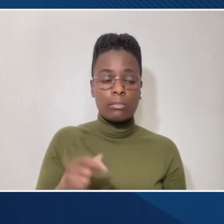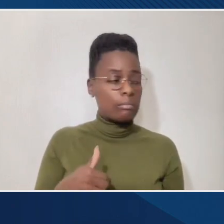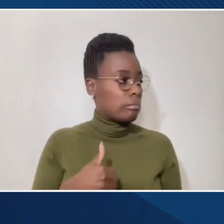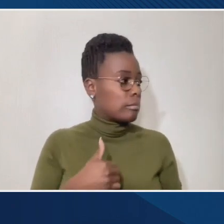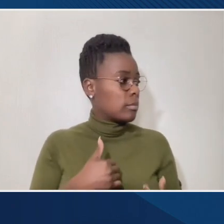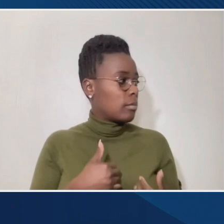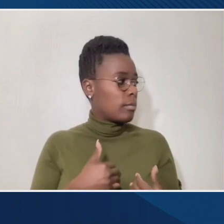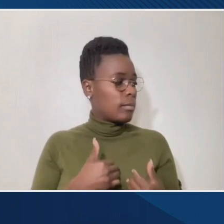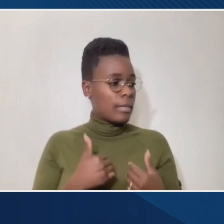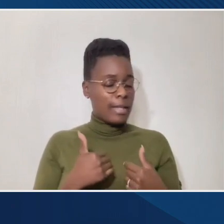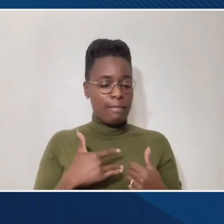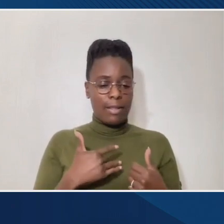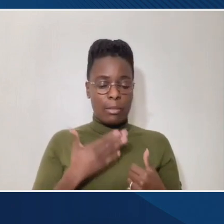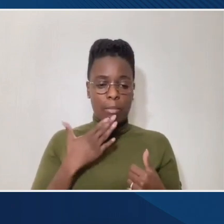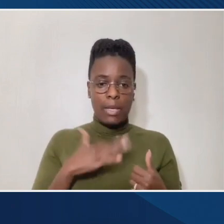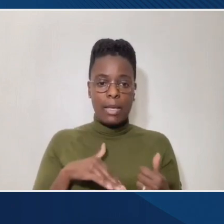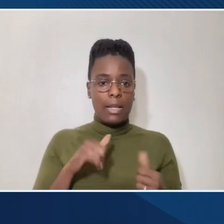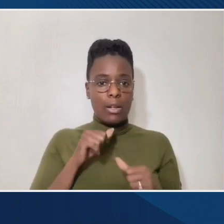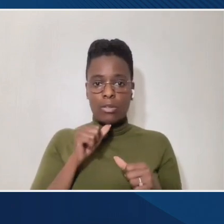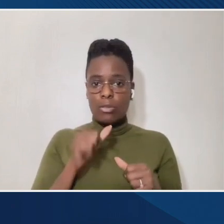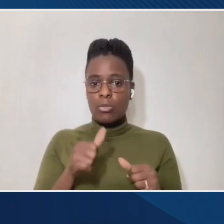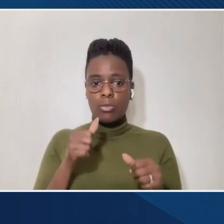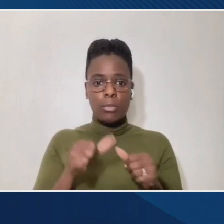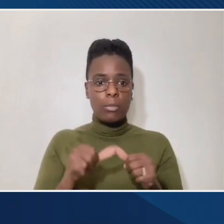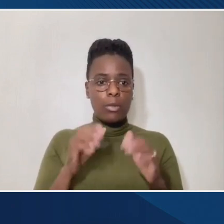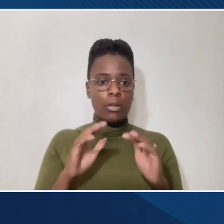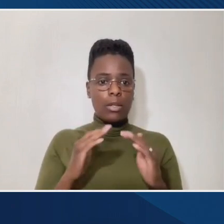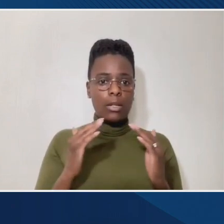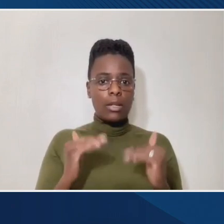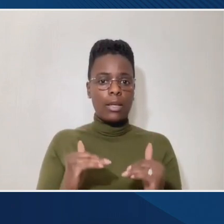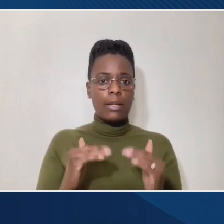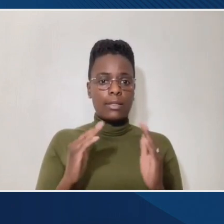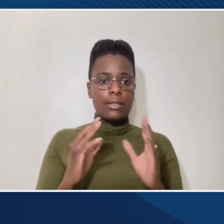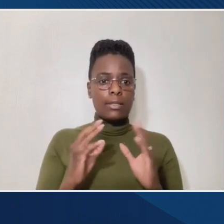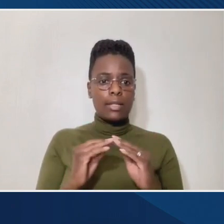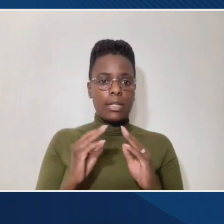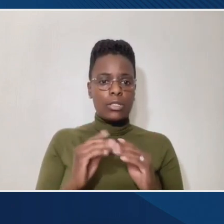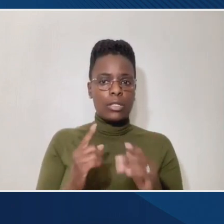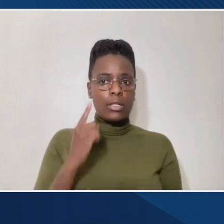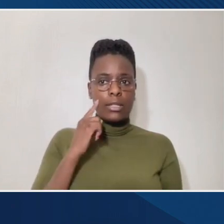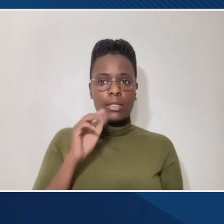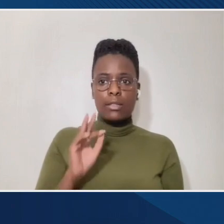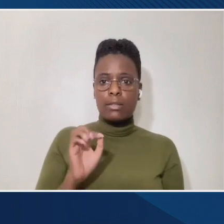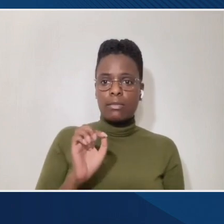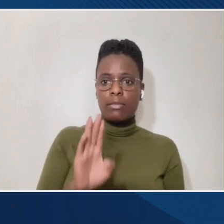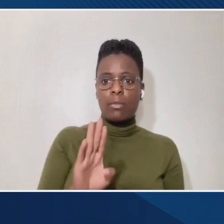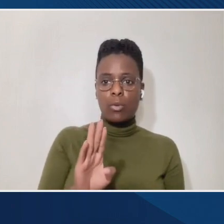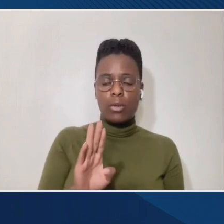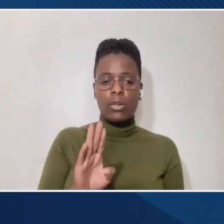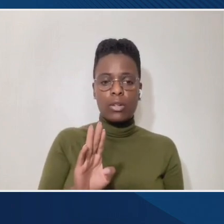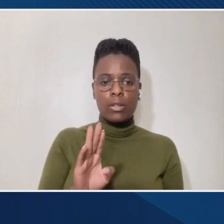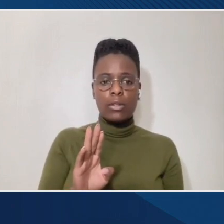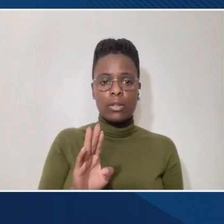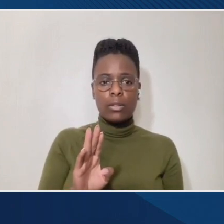Okay, well, we're reaching the end of the day. What I wanted to do prior to us wrapping up is I wanted